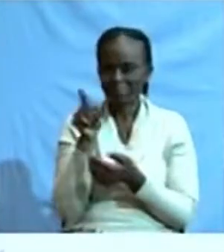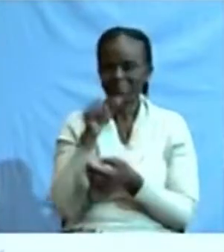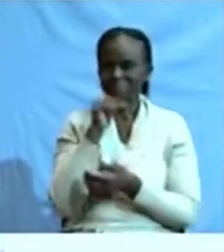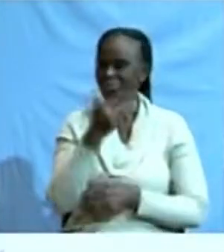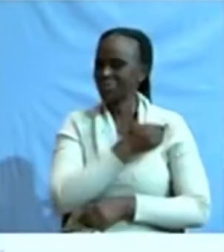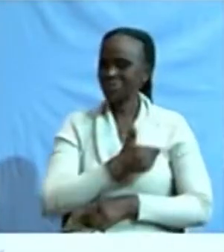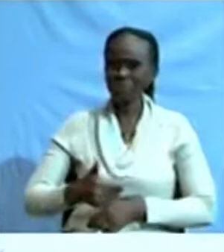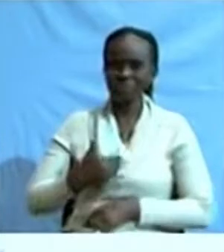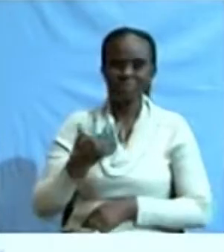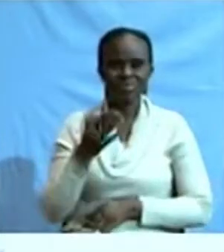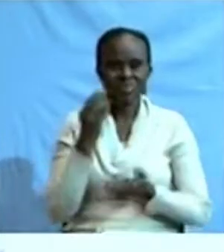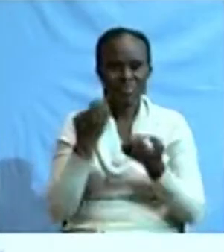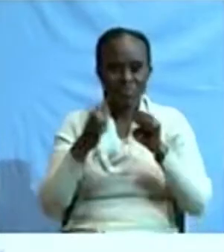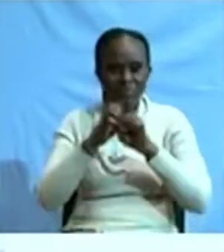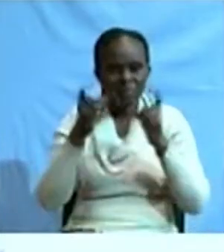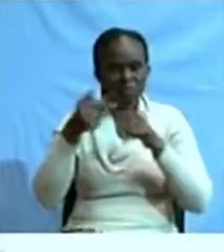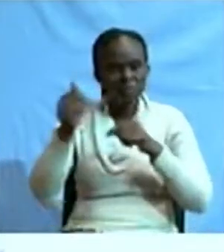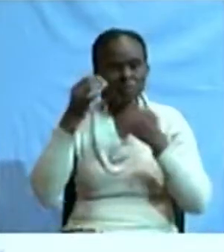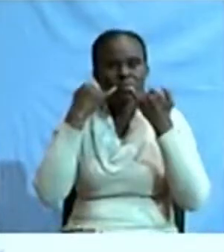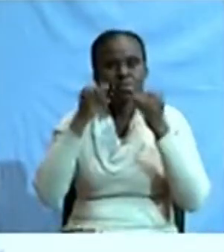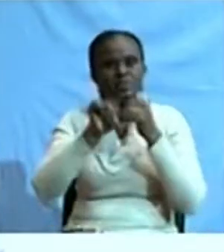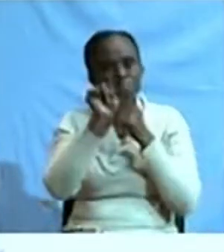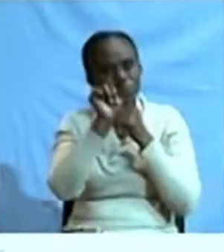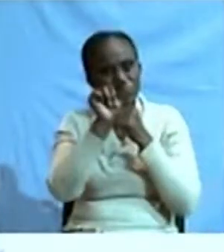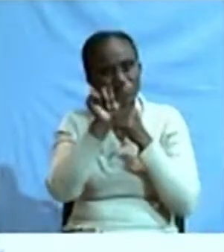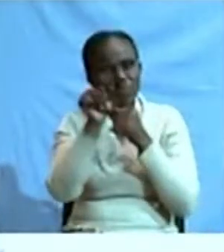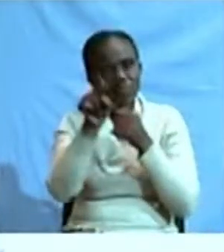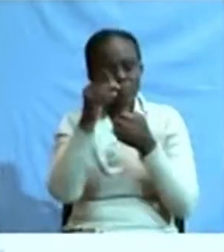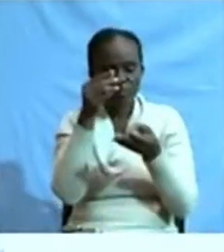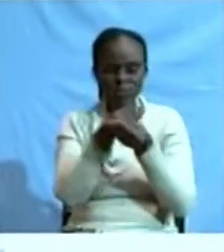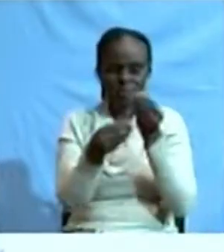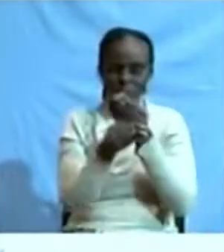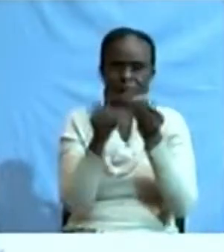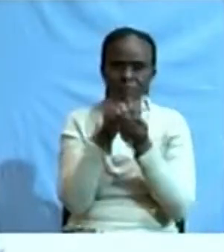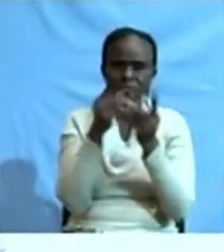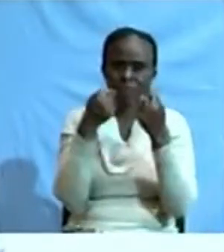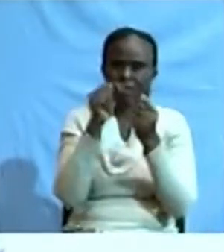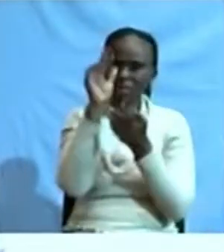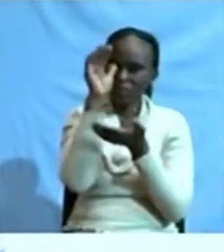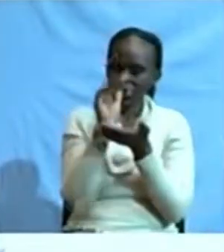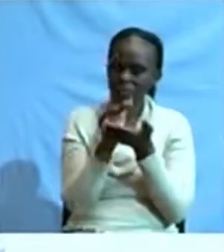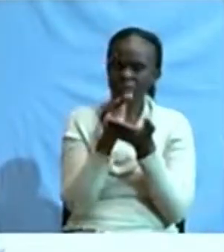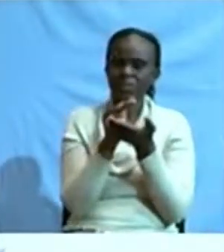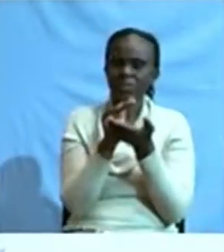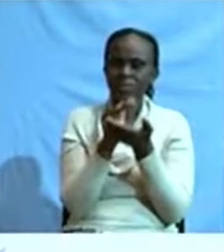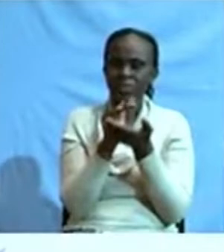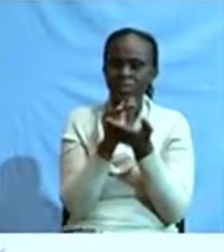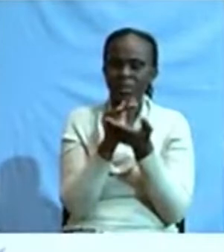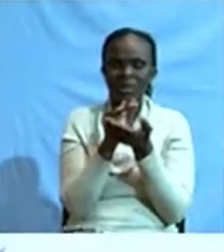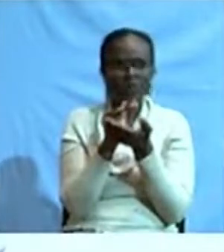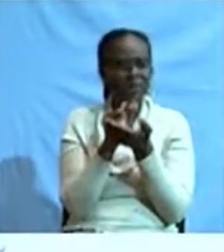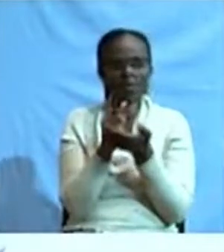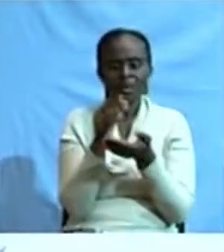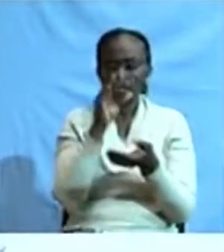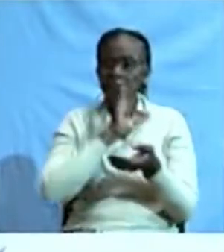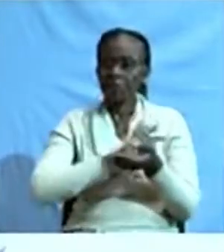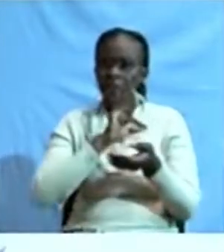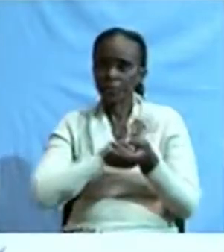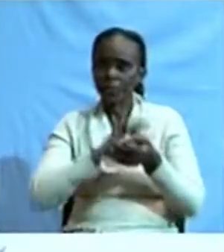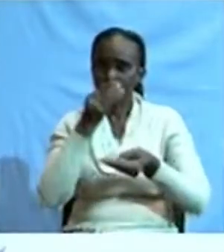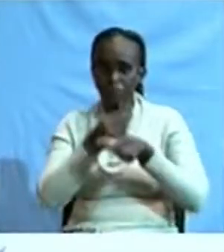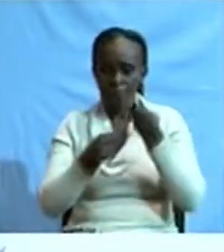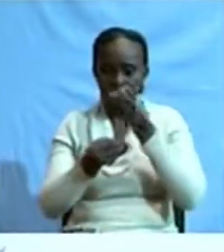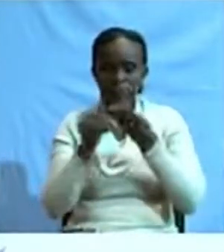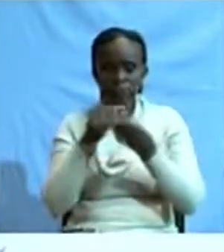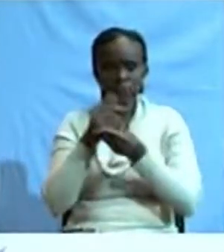seriously. And even when you are told very little that you contributed to try to reduce it. Statutory obligation, when it's an obligation, you